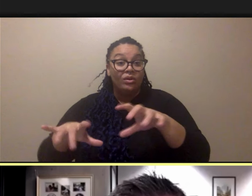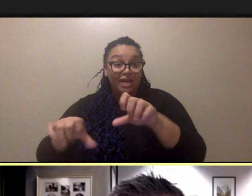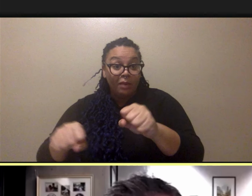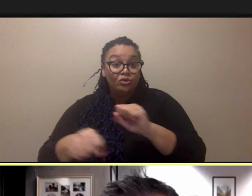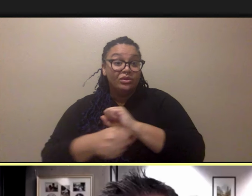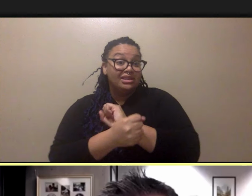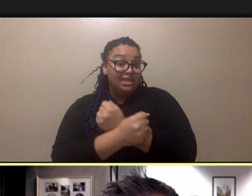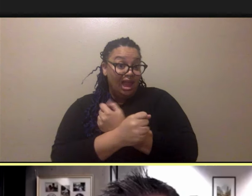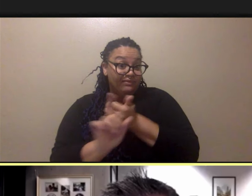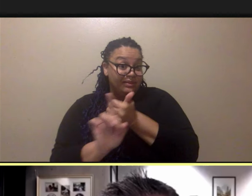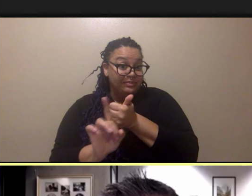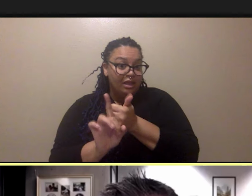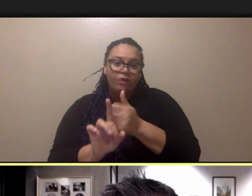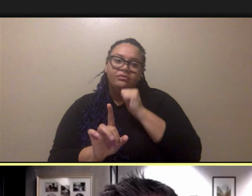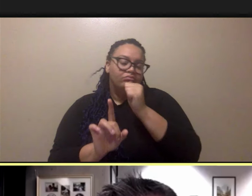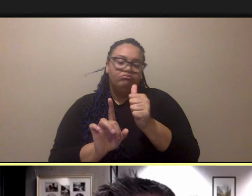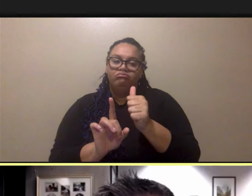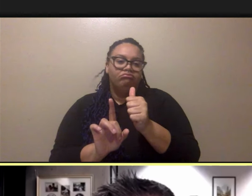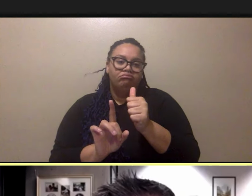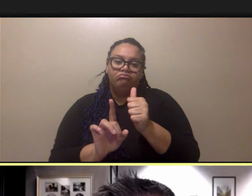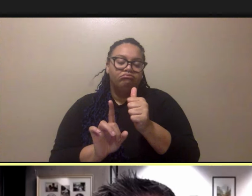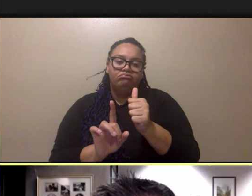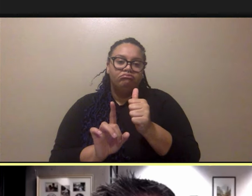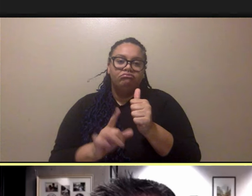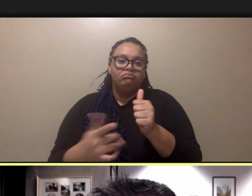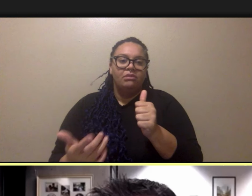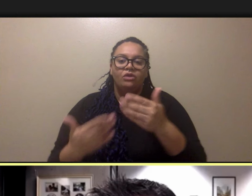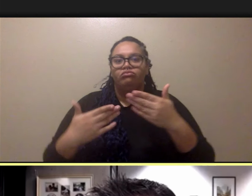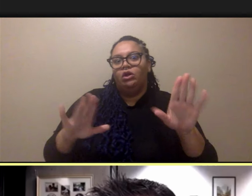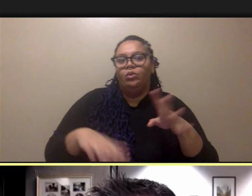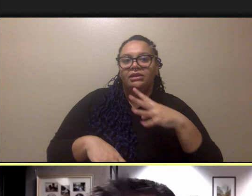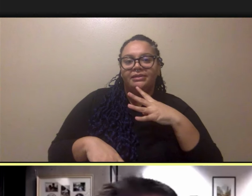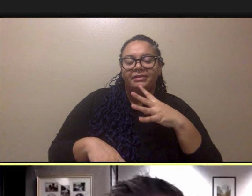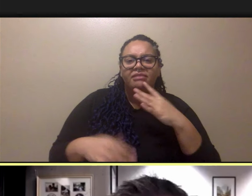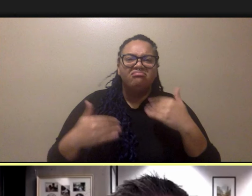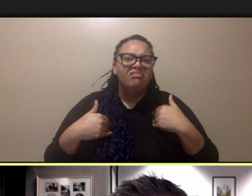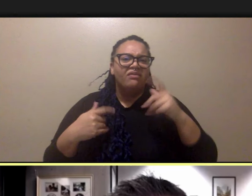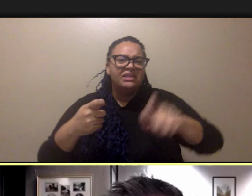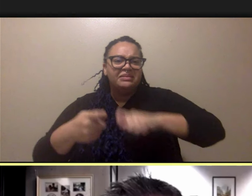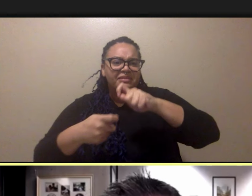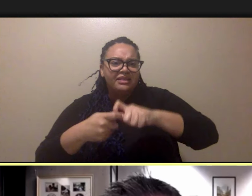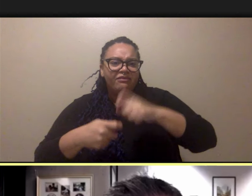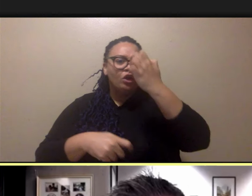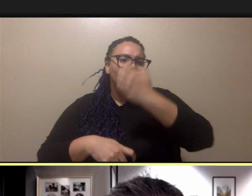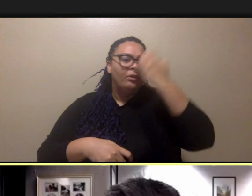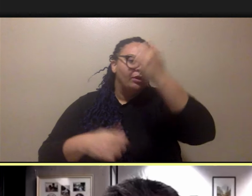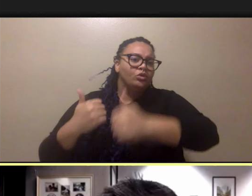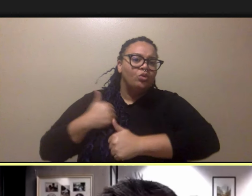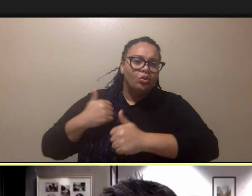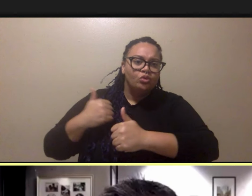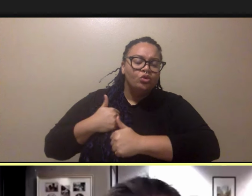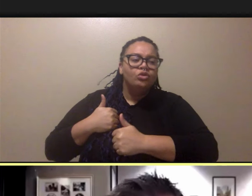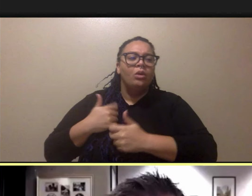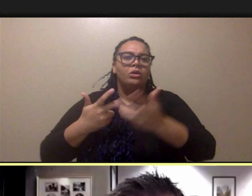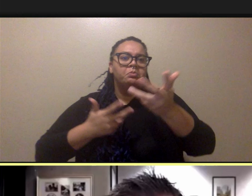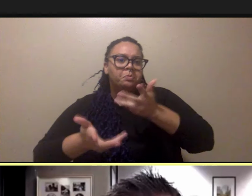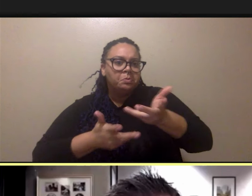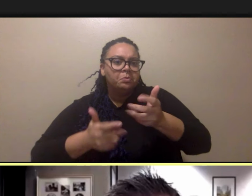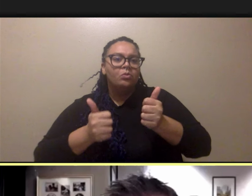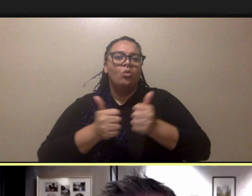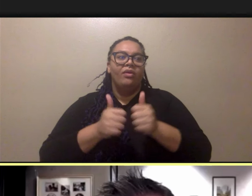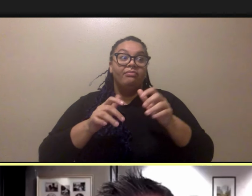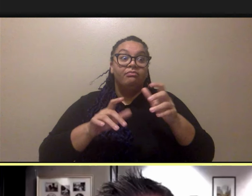not, generally speaking. Sometimes there would be certain European soldiers of fortune that would engage in the actual